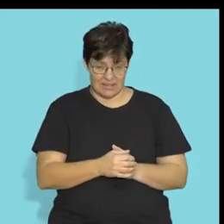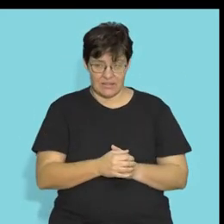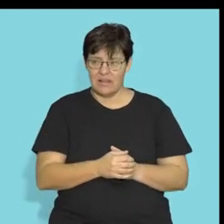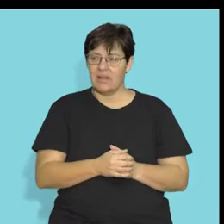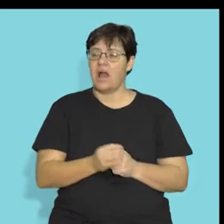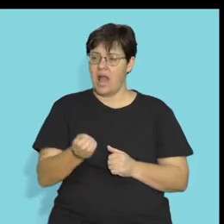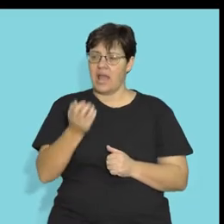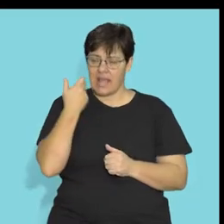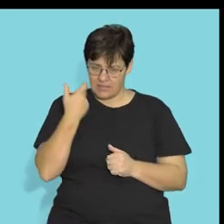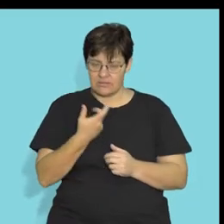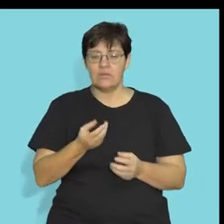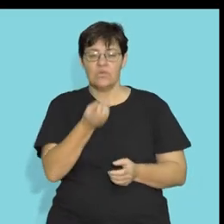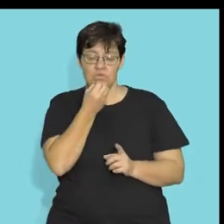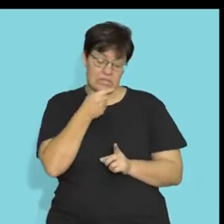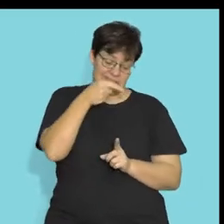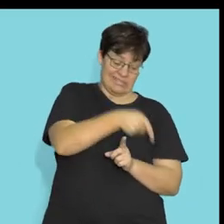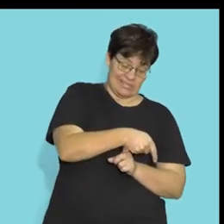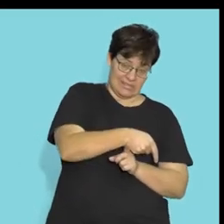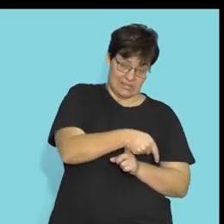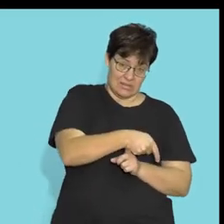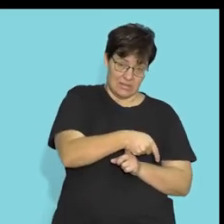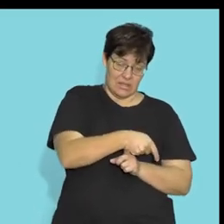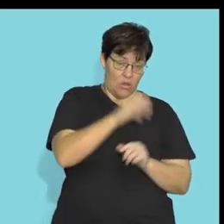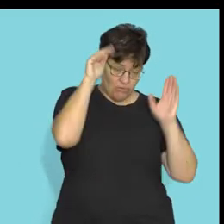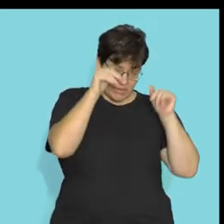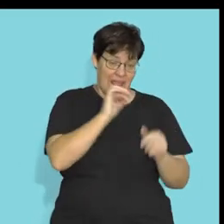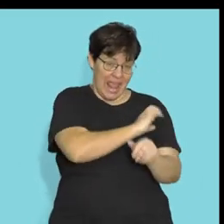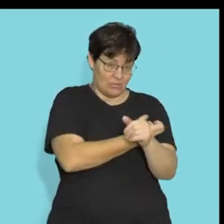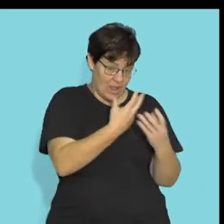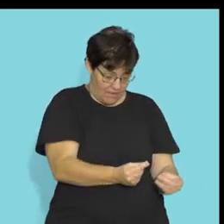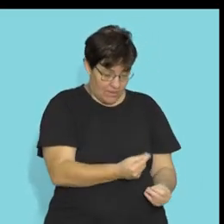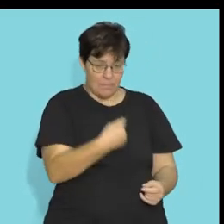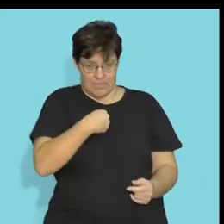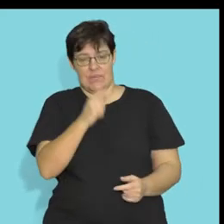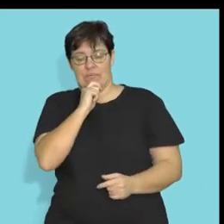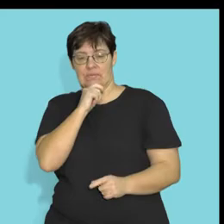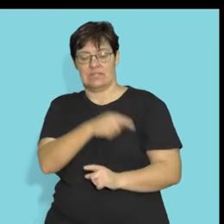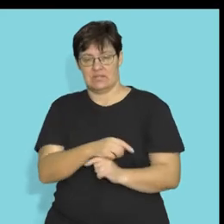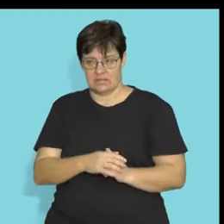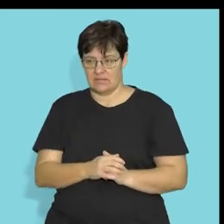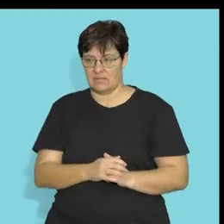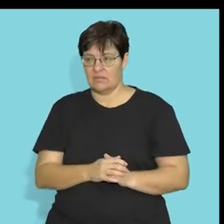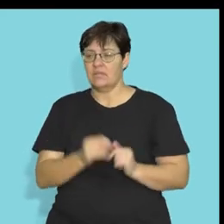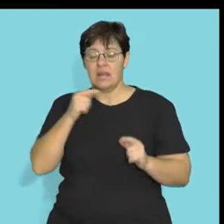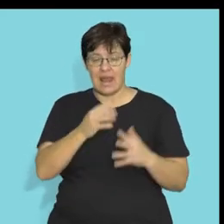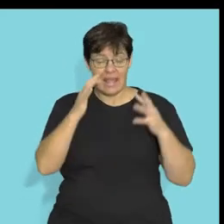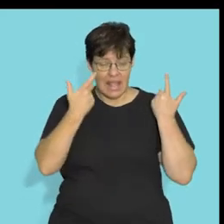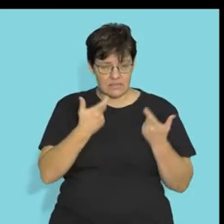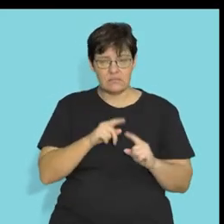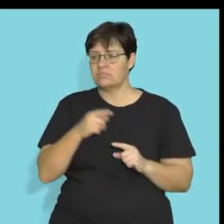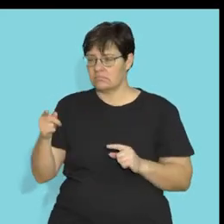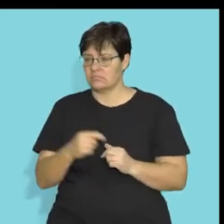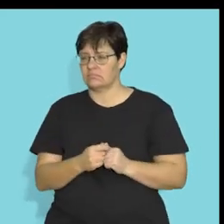turn consume the energy produced by the cottontail rabbits. Some of these feral cats are then, in